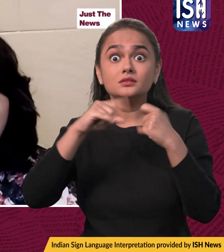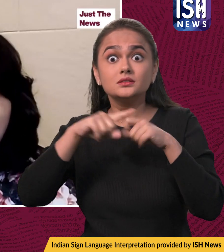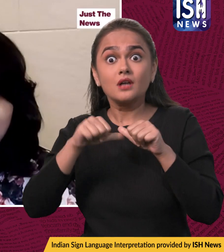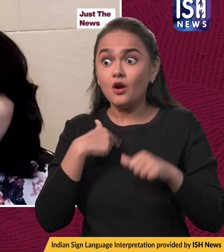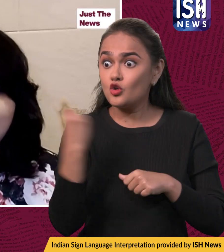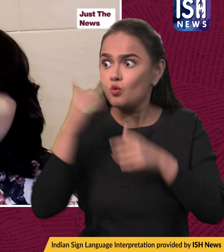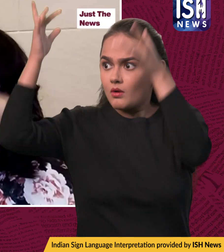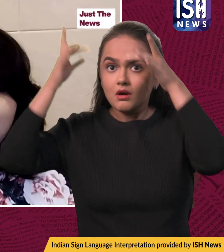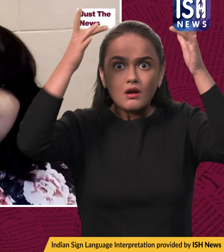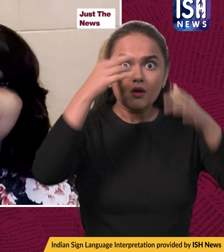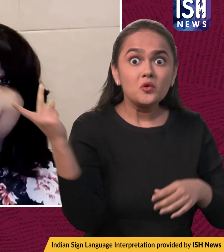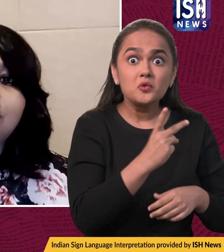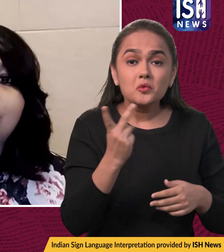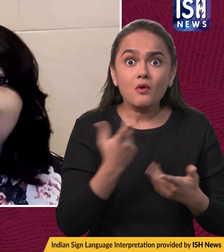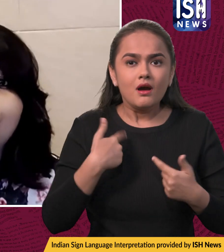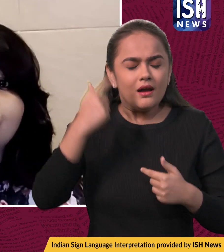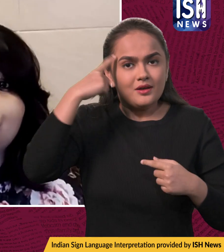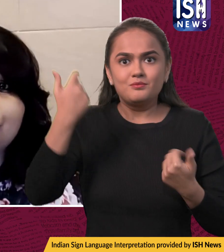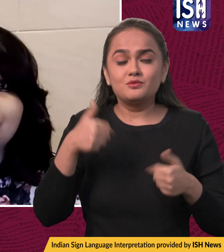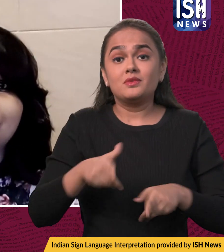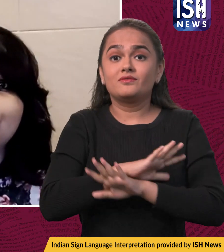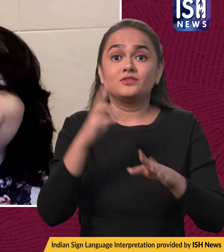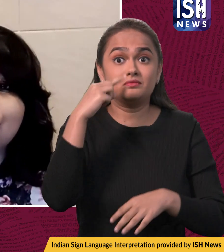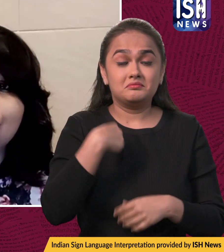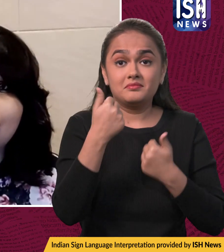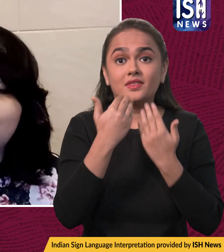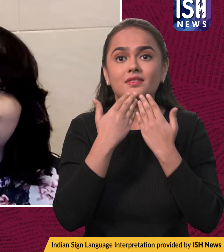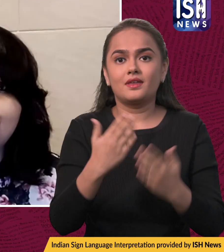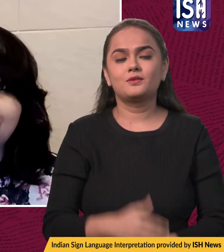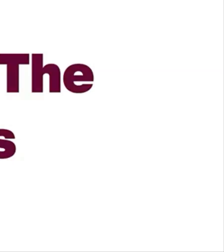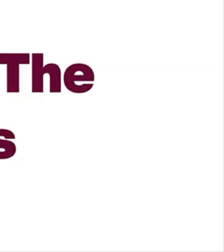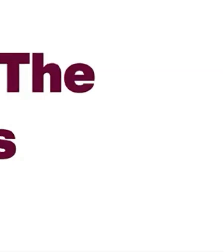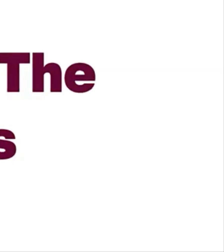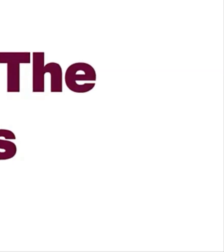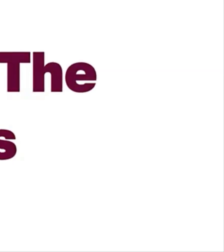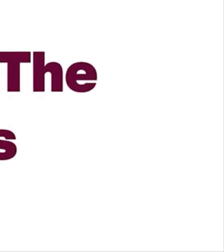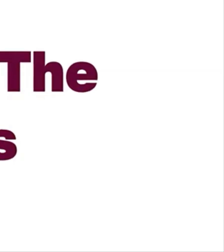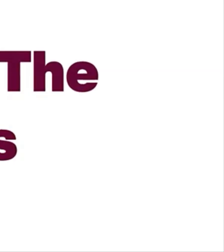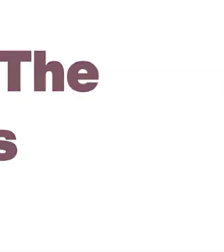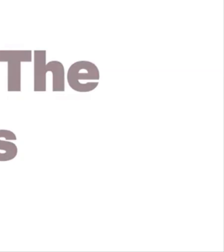Alaska," end quote. That brings us to the end of this bulletin. Thank you so much for watching.